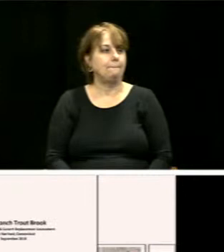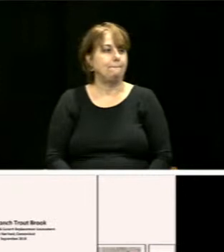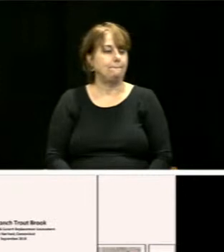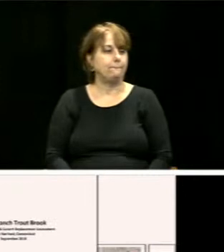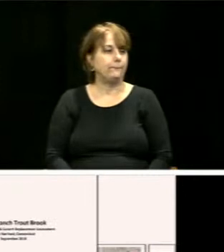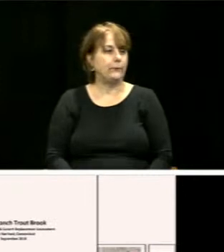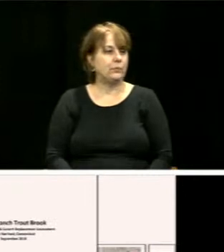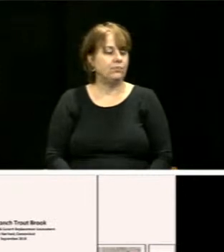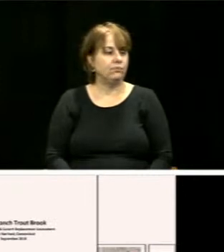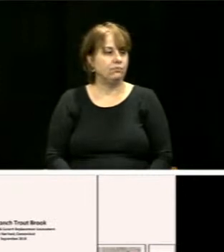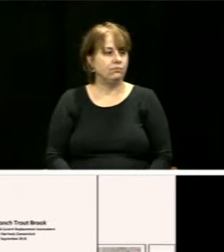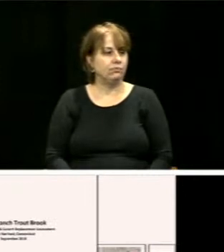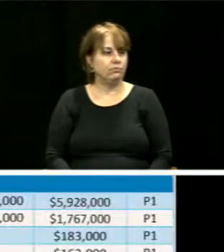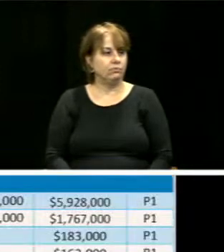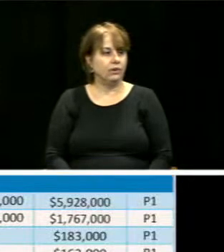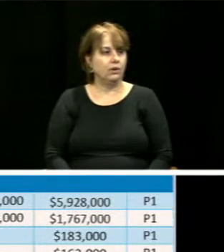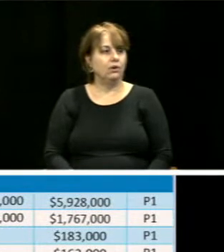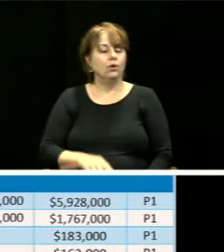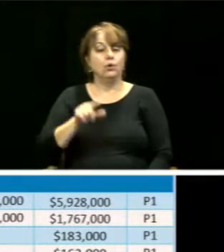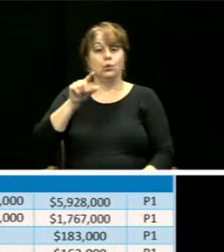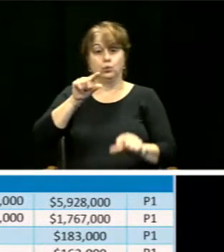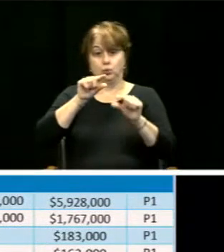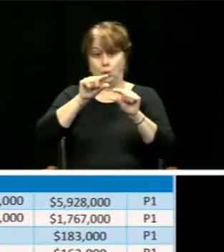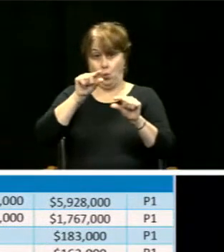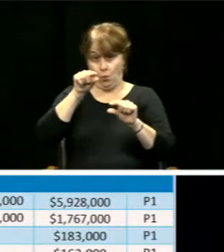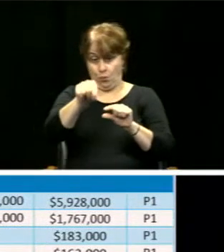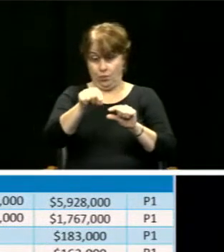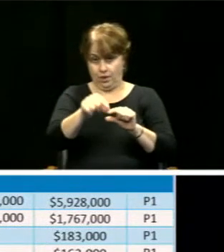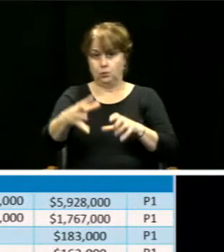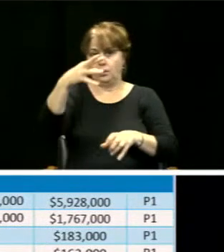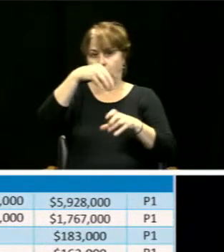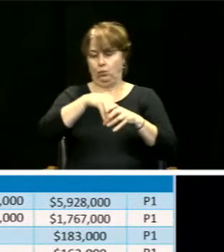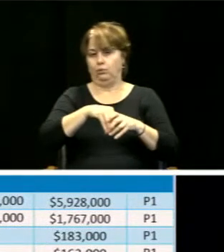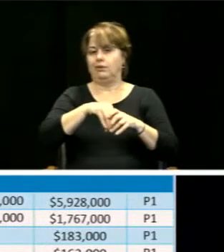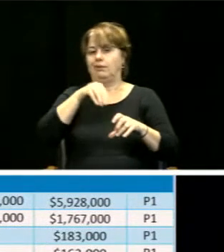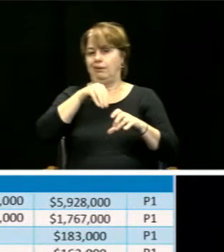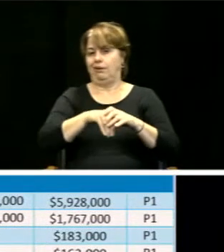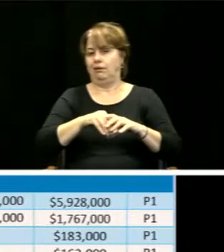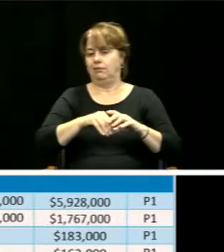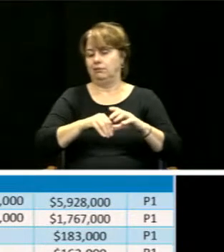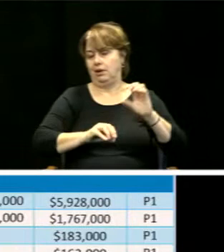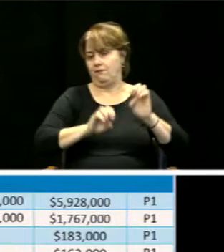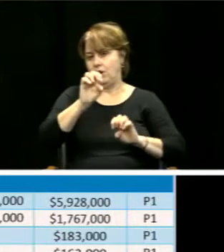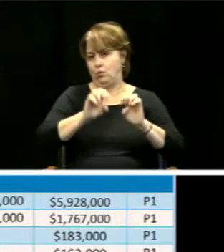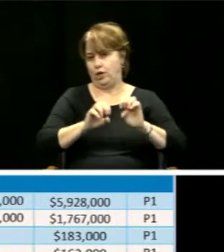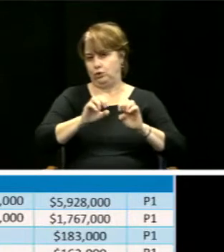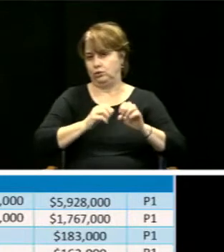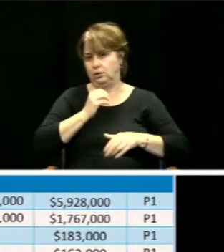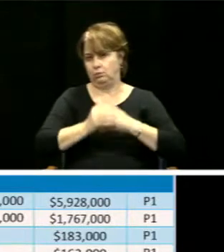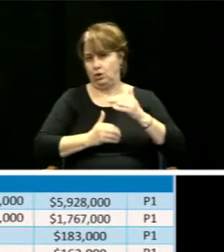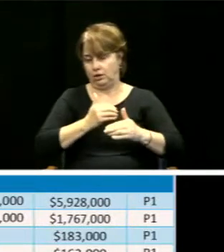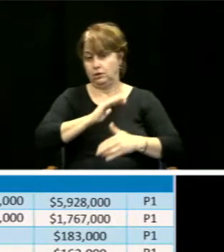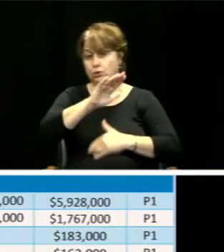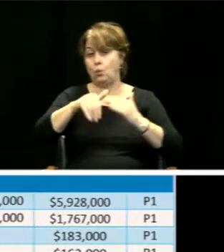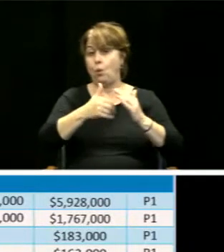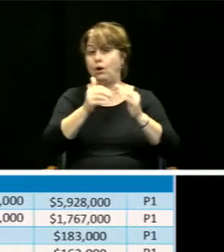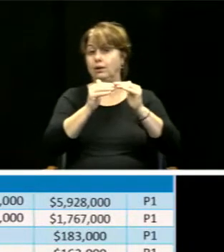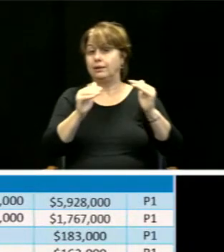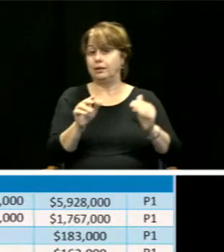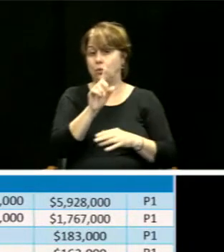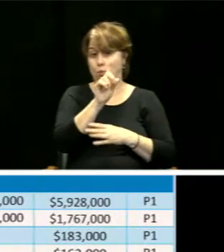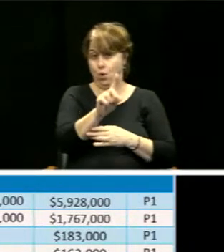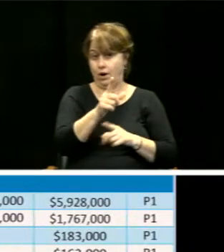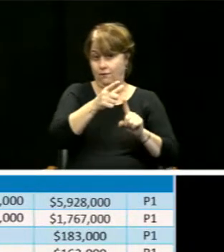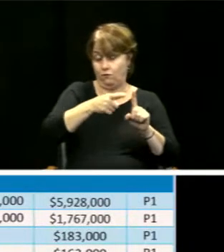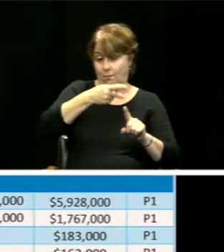And these then have been included in our evaluation. So this is all the tier 1s from the